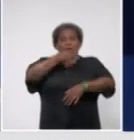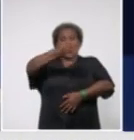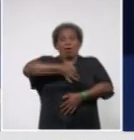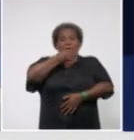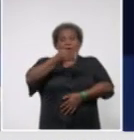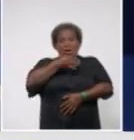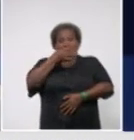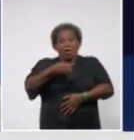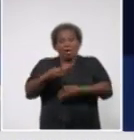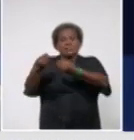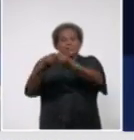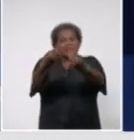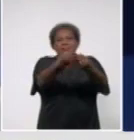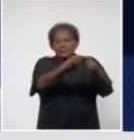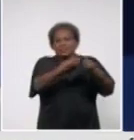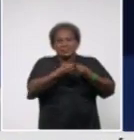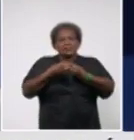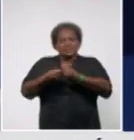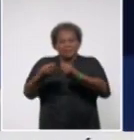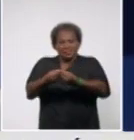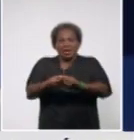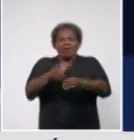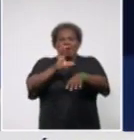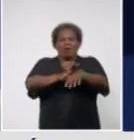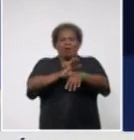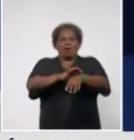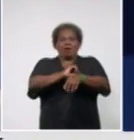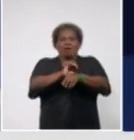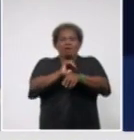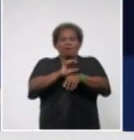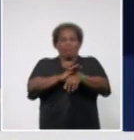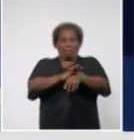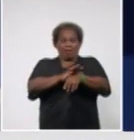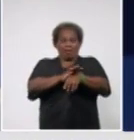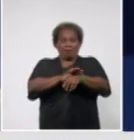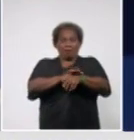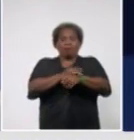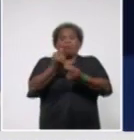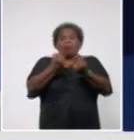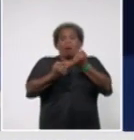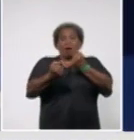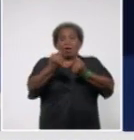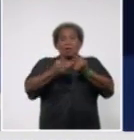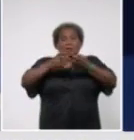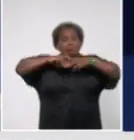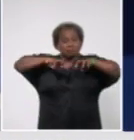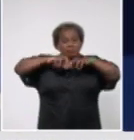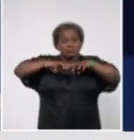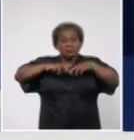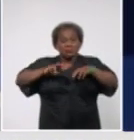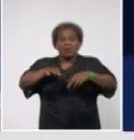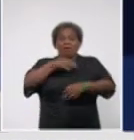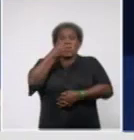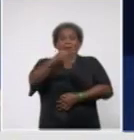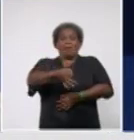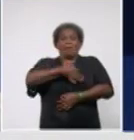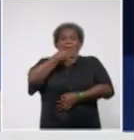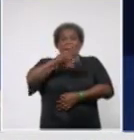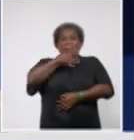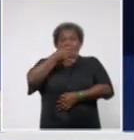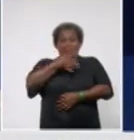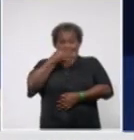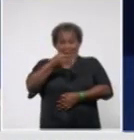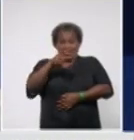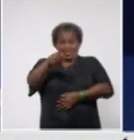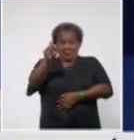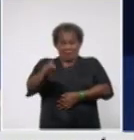established restriction, protection, and hygiene measures. By age group,